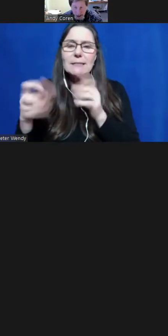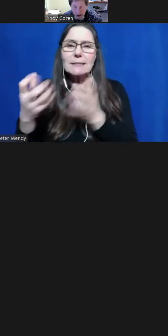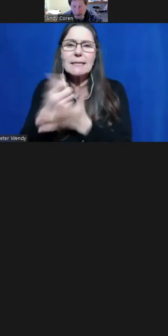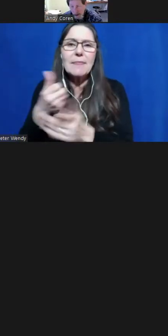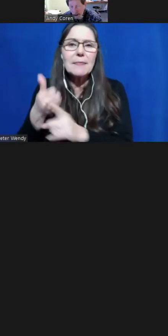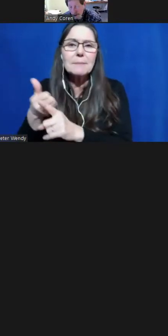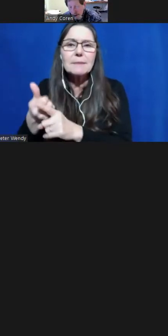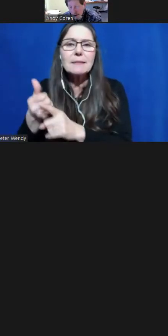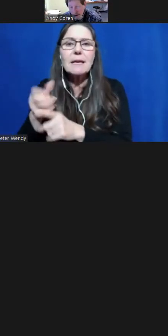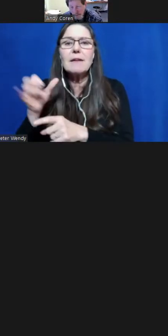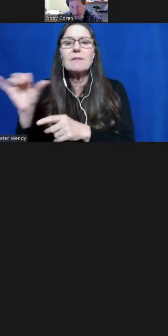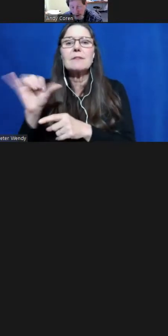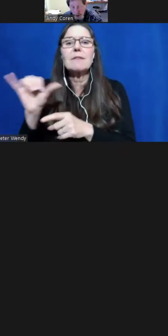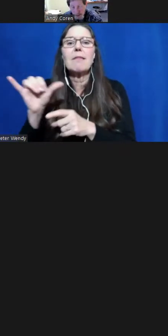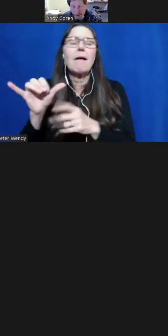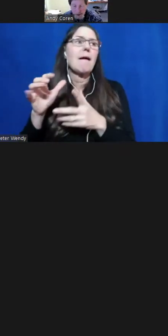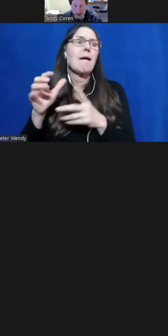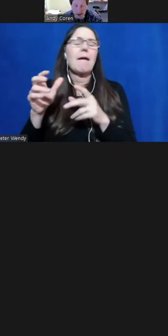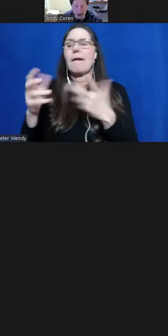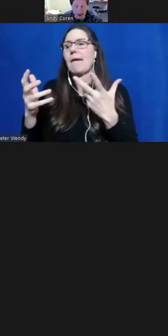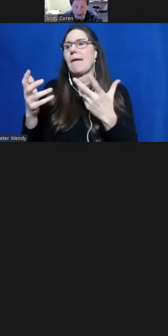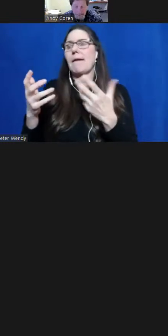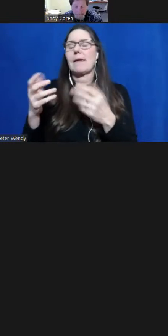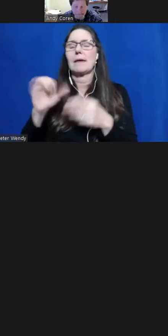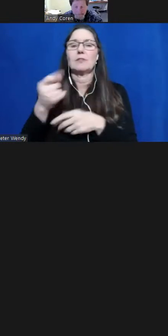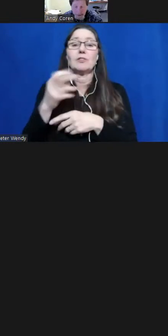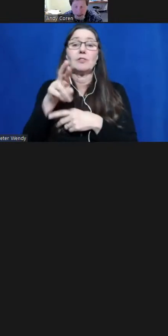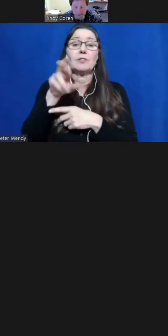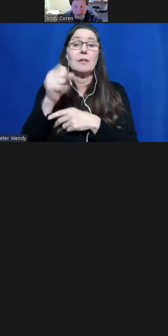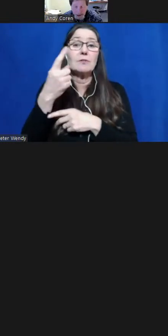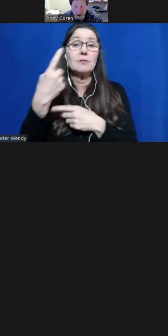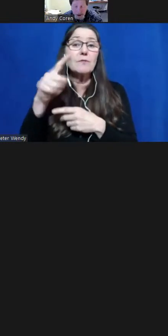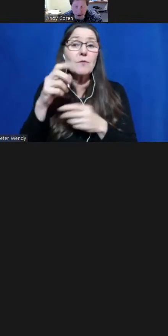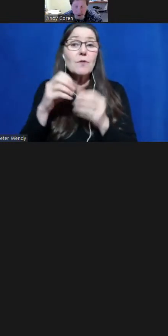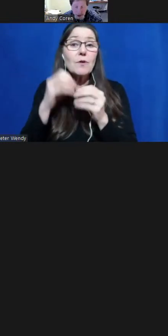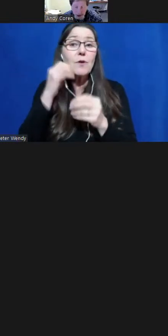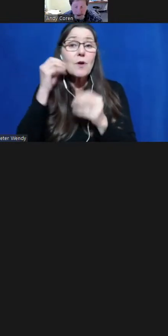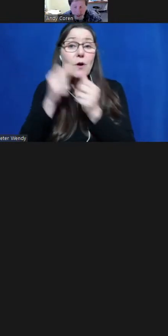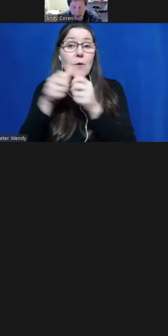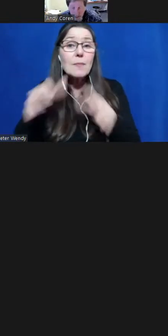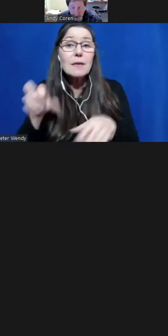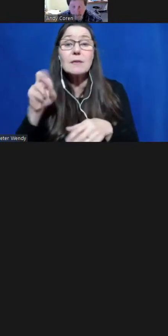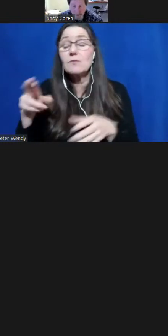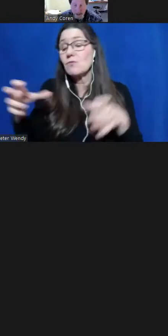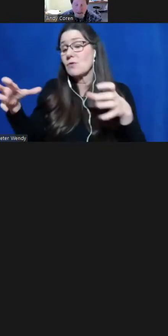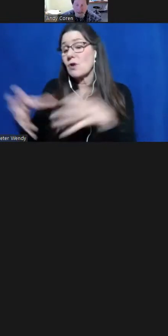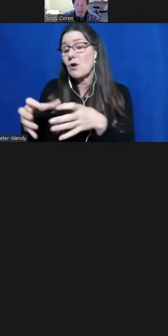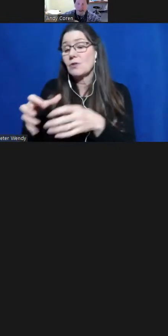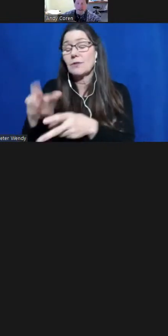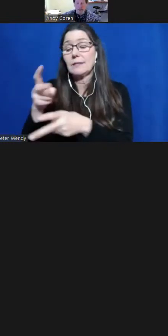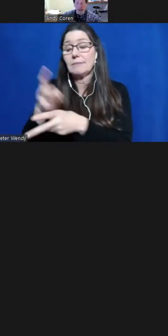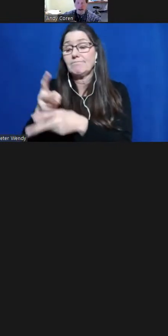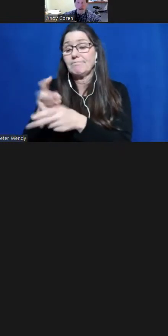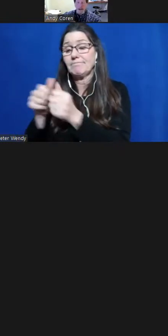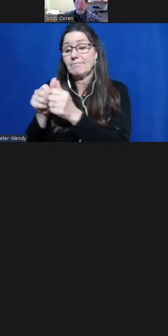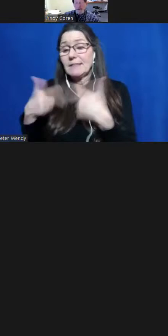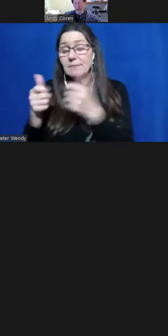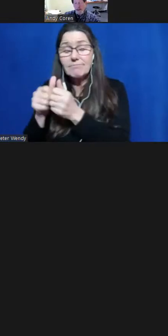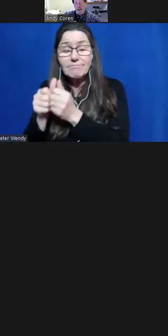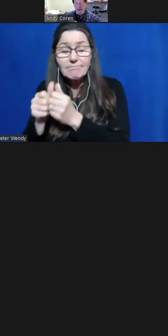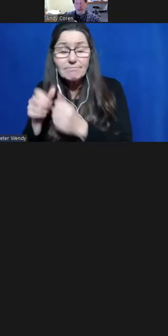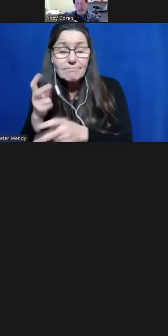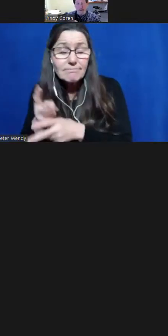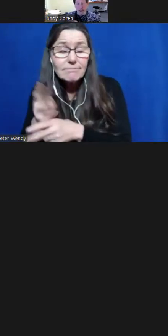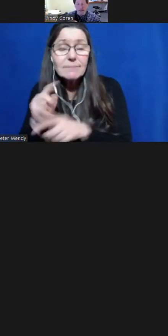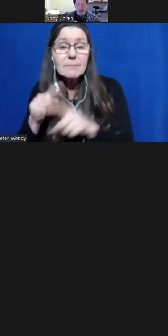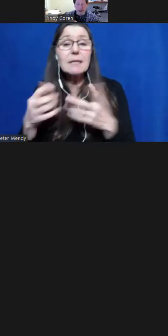congregate care, shelters for the homeless, and places along those lines. We've made them available now,